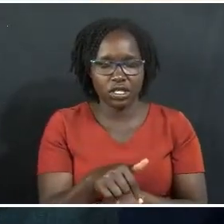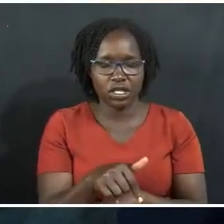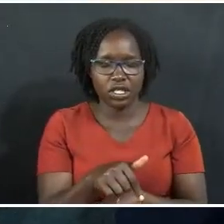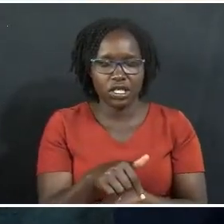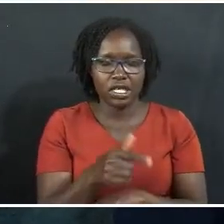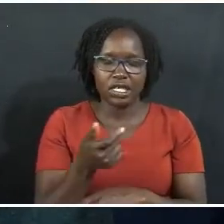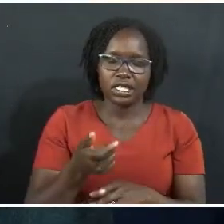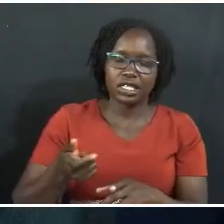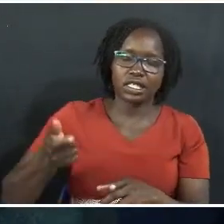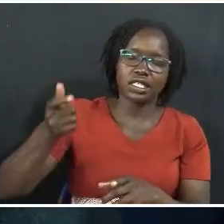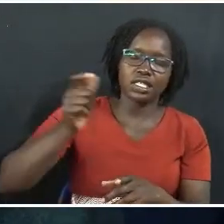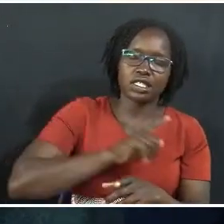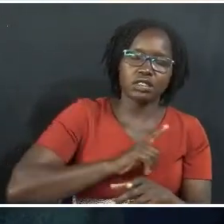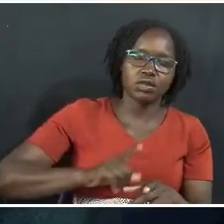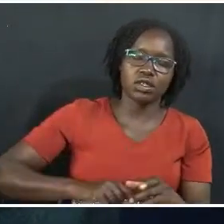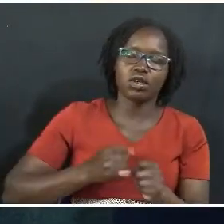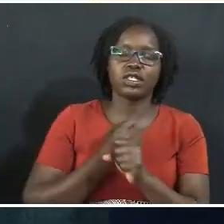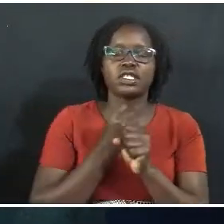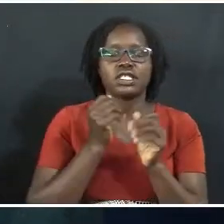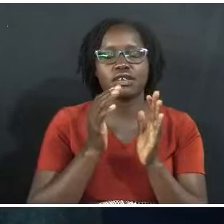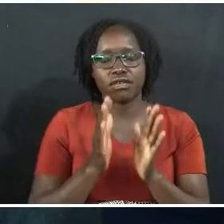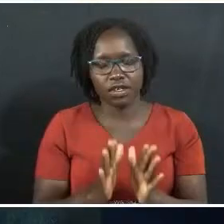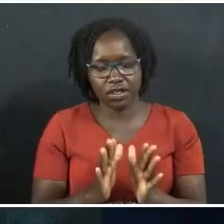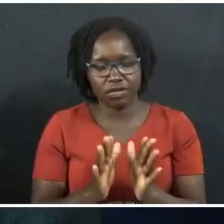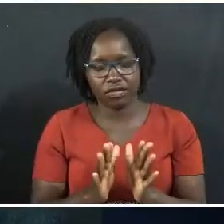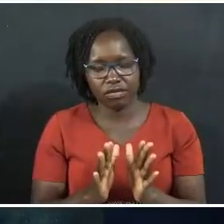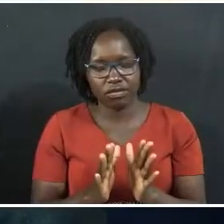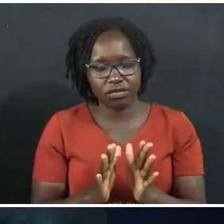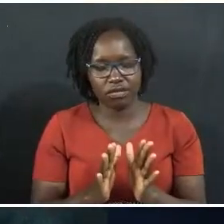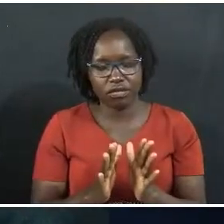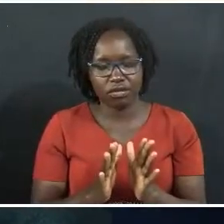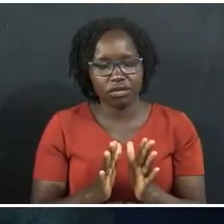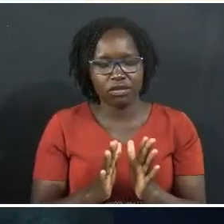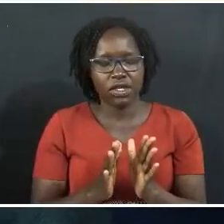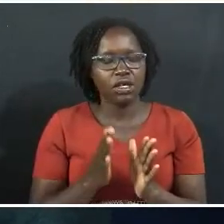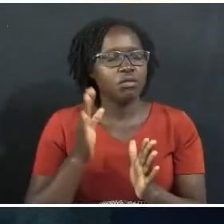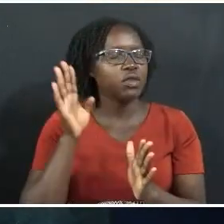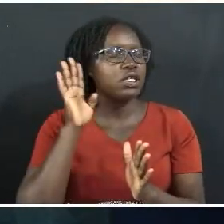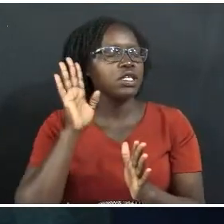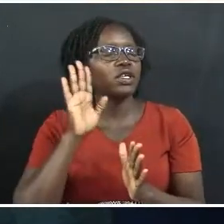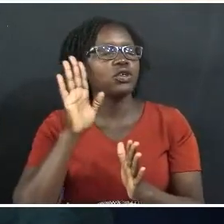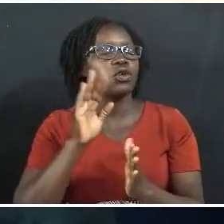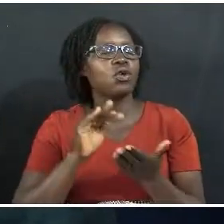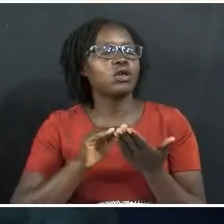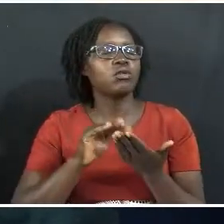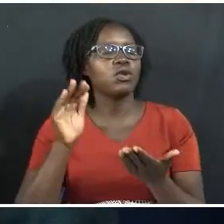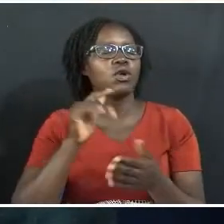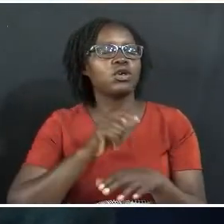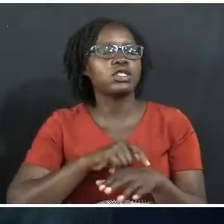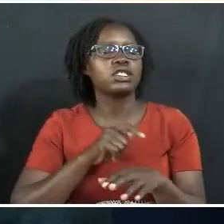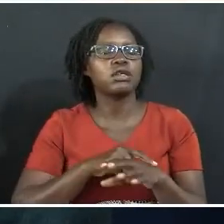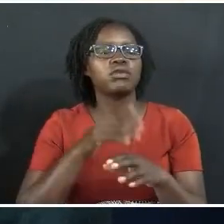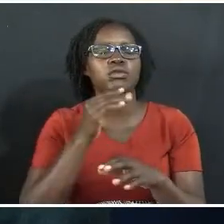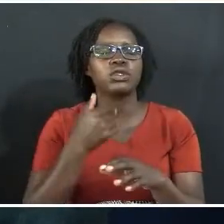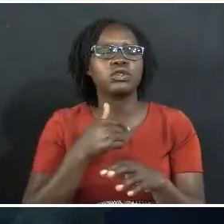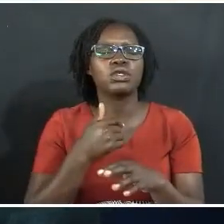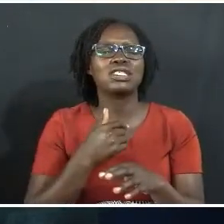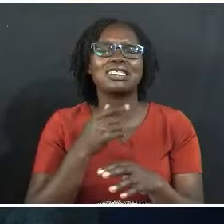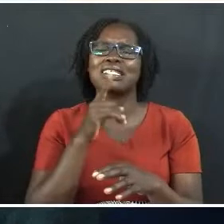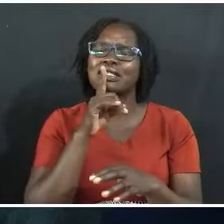Increase in him, our Lord, our Savior. May we hear you one more time speaking to us in the stillness